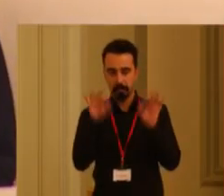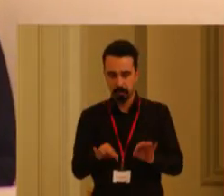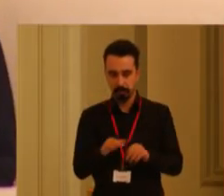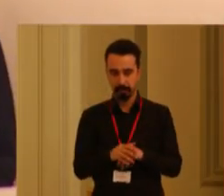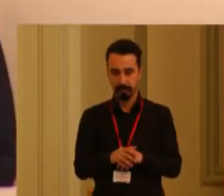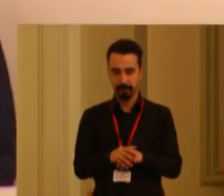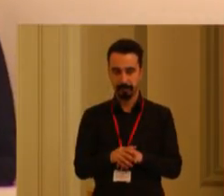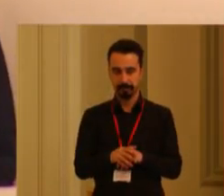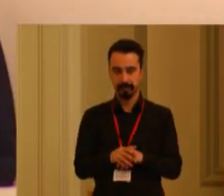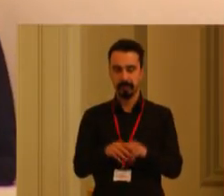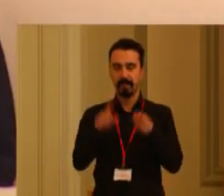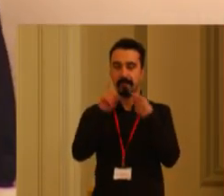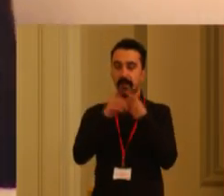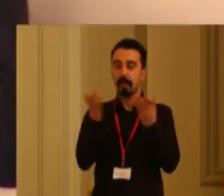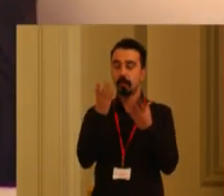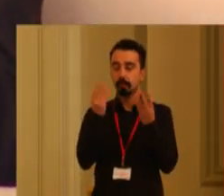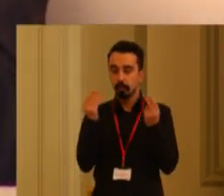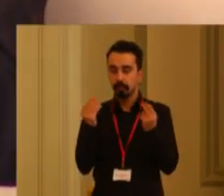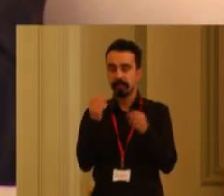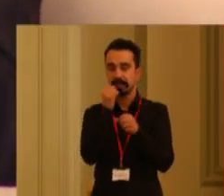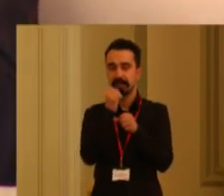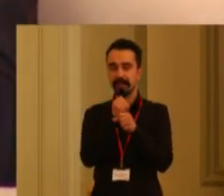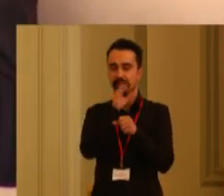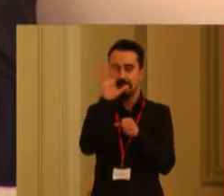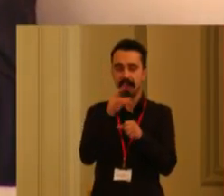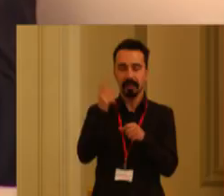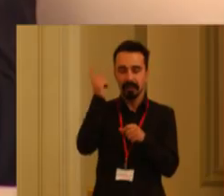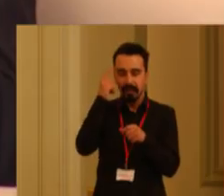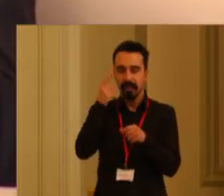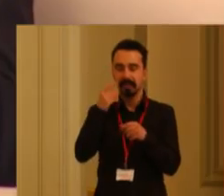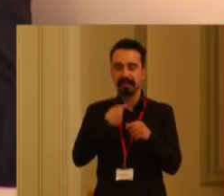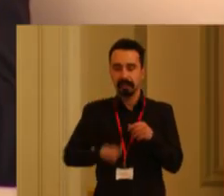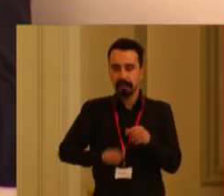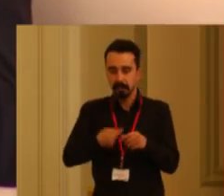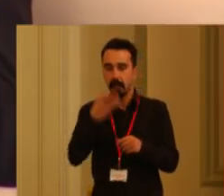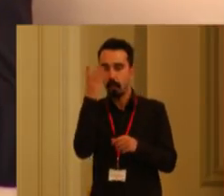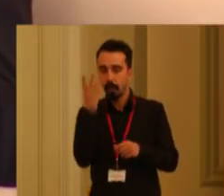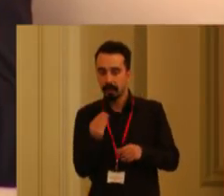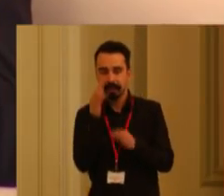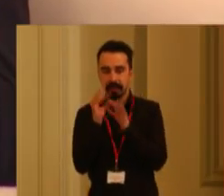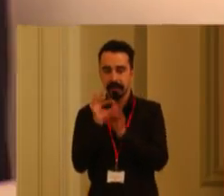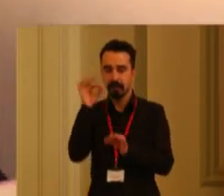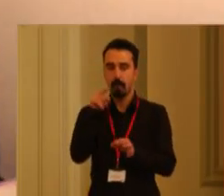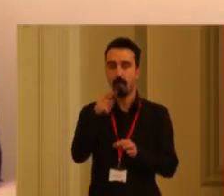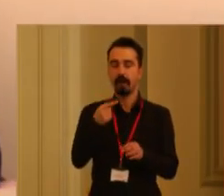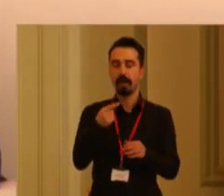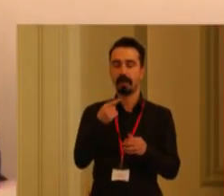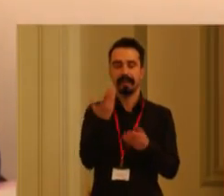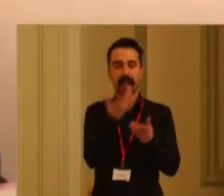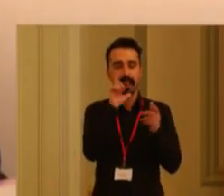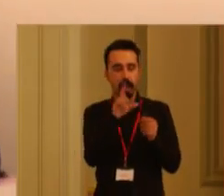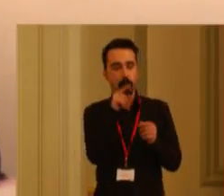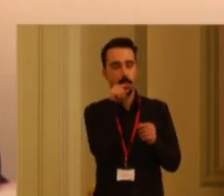new enterprises set up by young generation women and men. They know the local, they know the needs and wants and